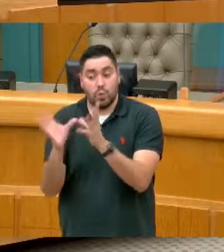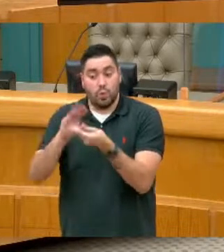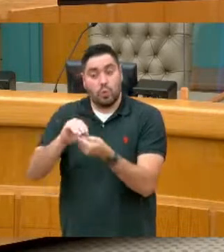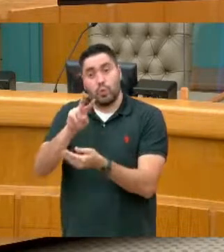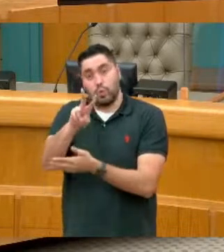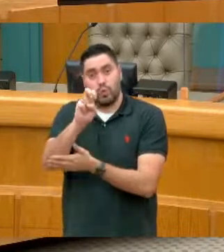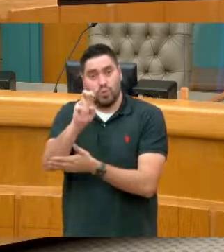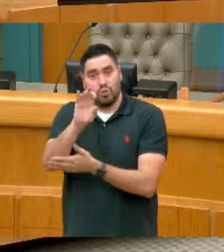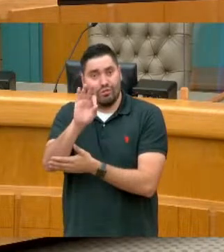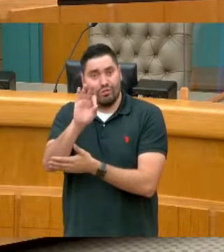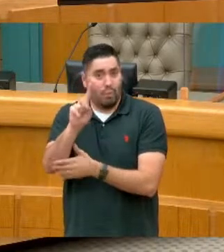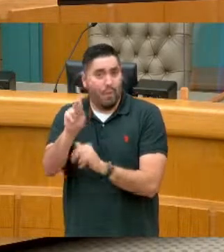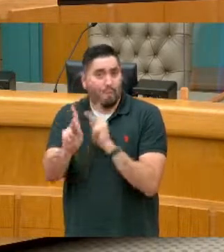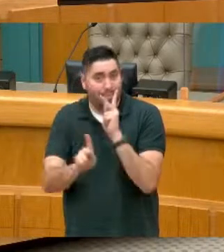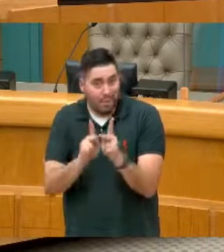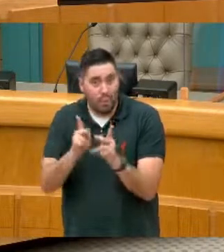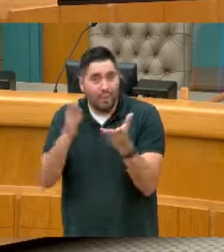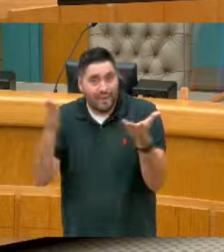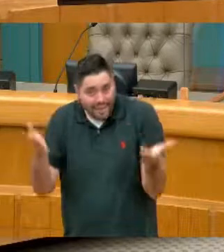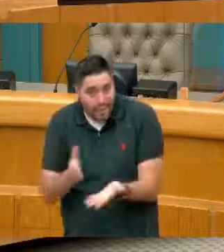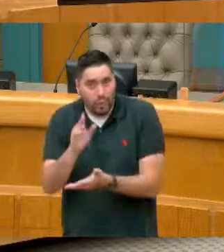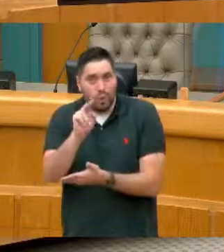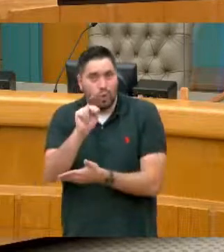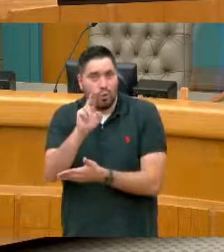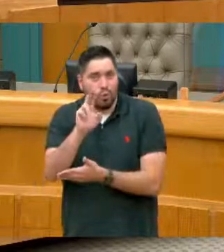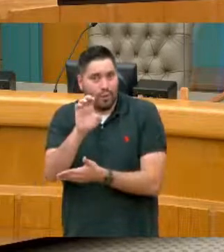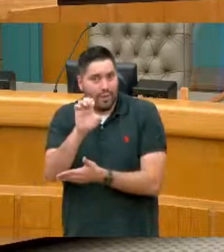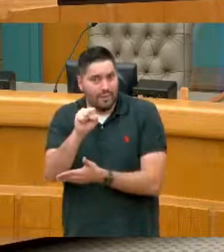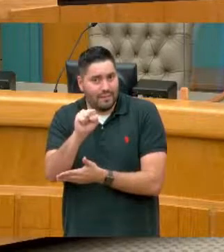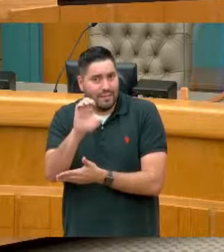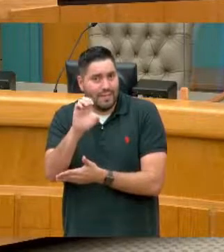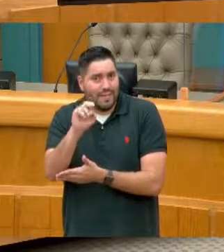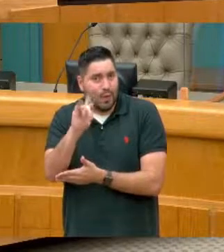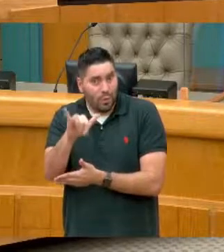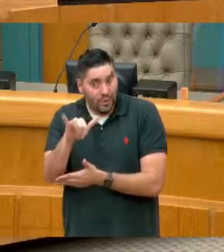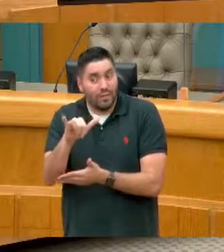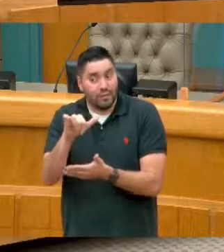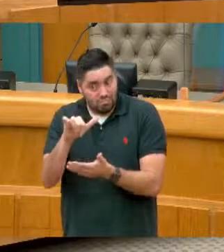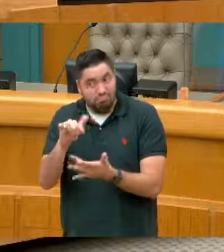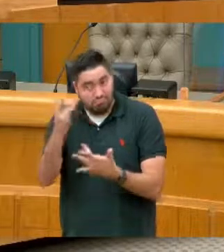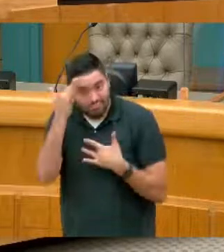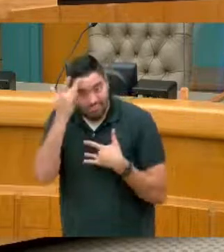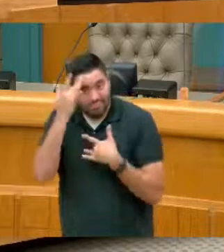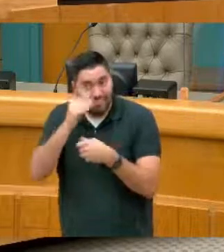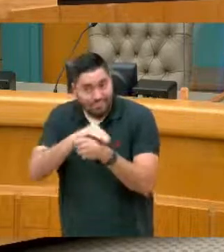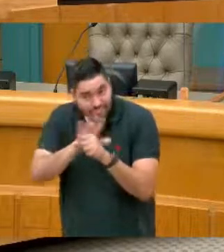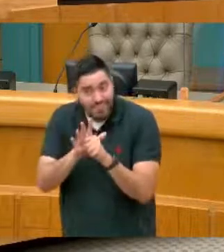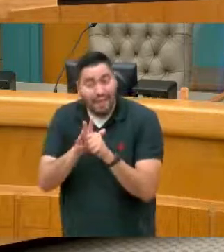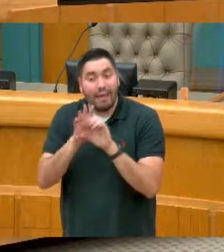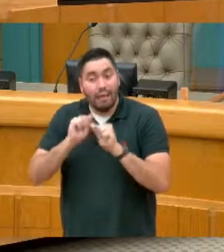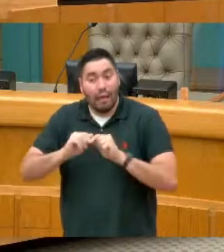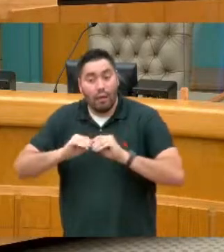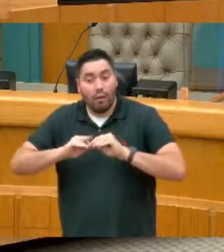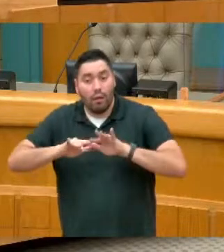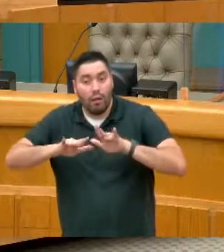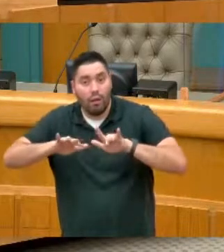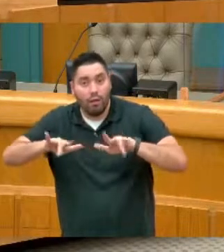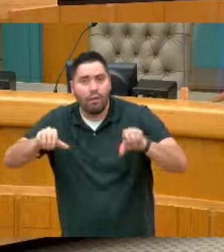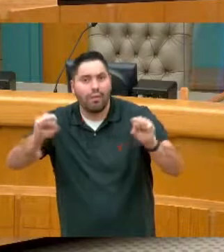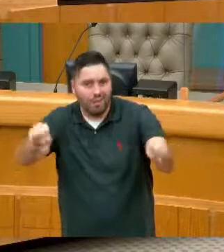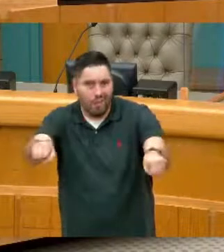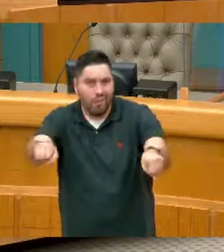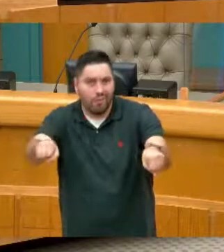20,298 people recovered, which is great news. We just hit over 21,000 cases as of